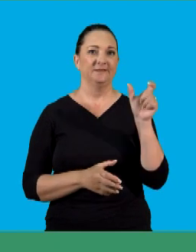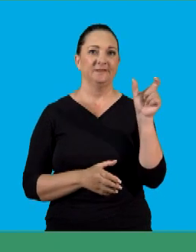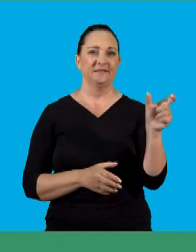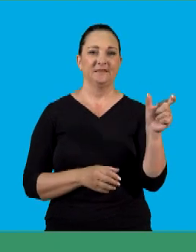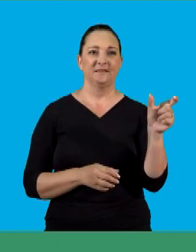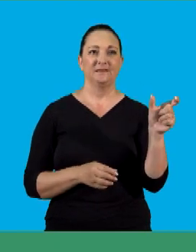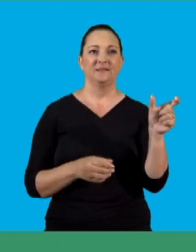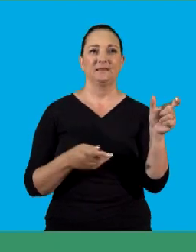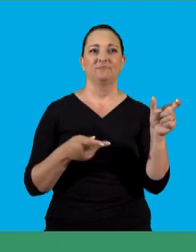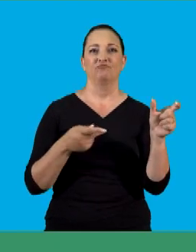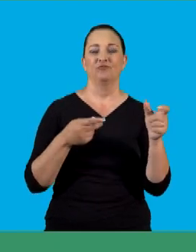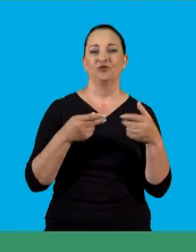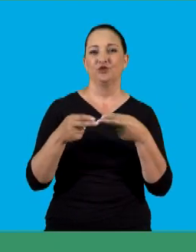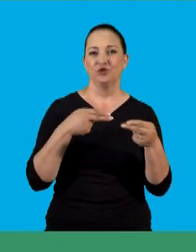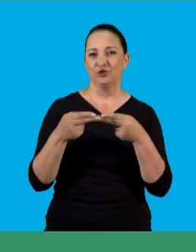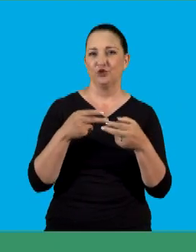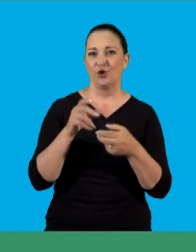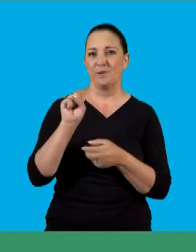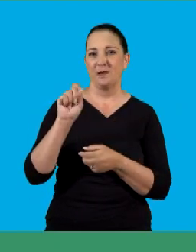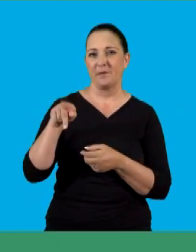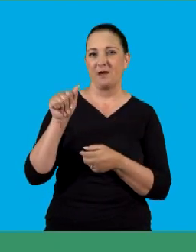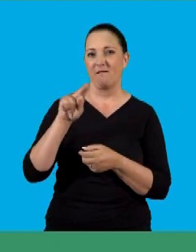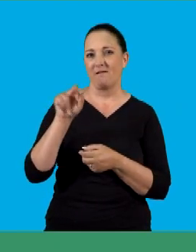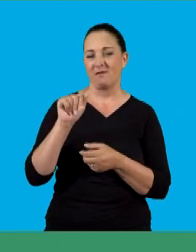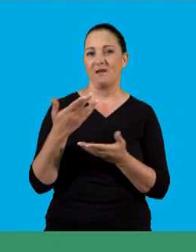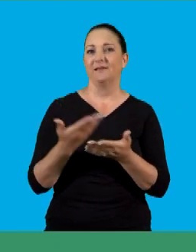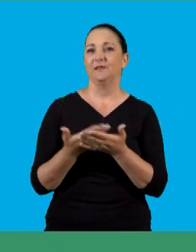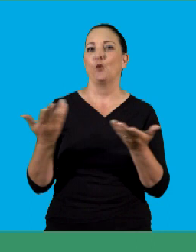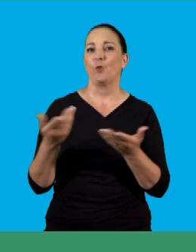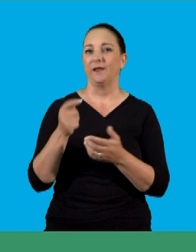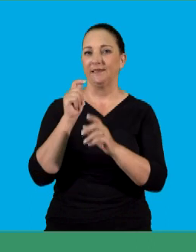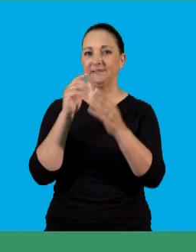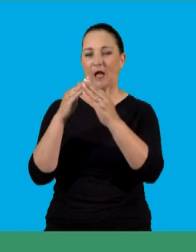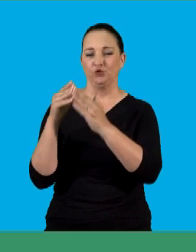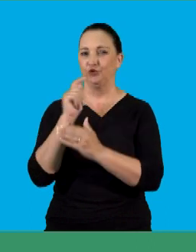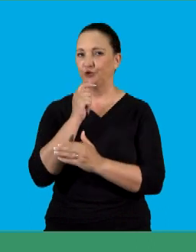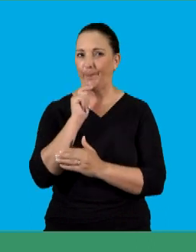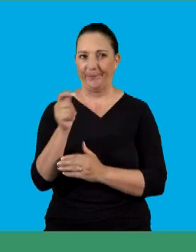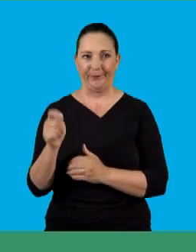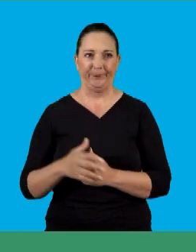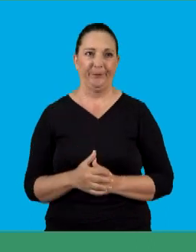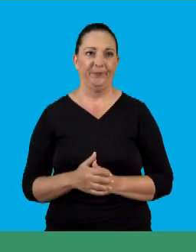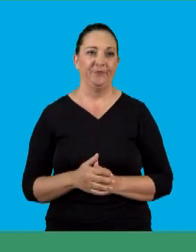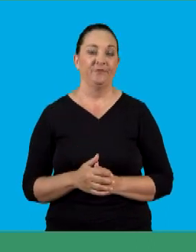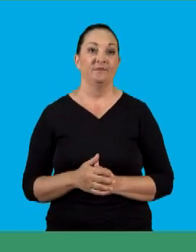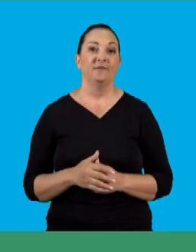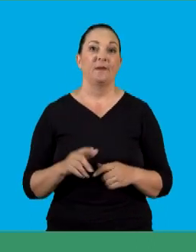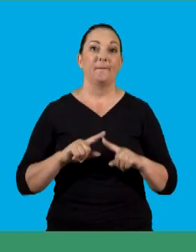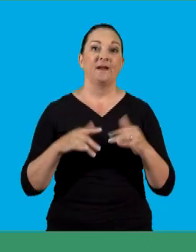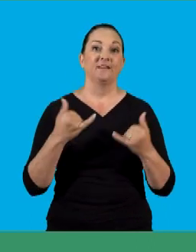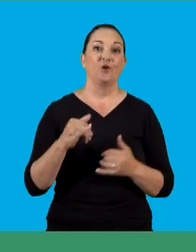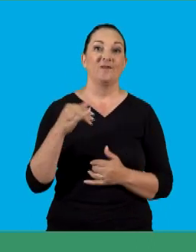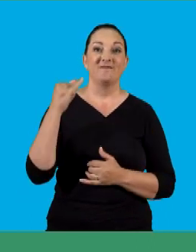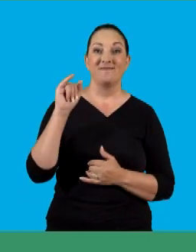shop in a township. Before we even answer that, let us just recap. We said that informal sector are